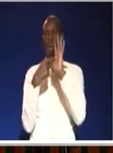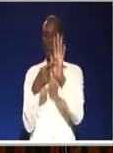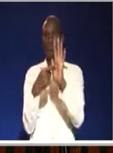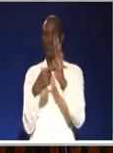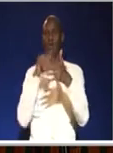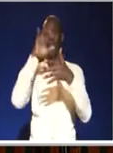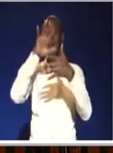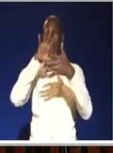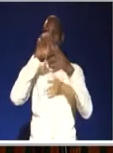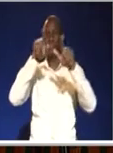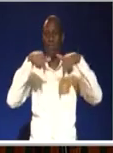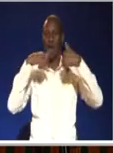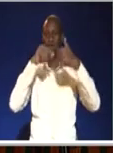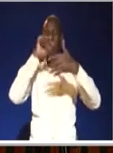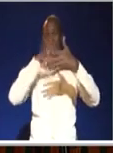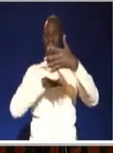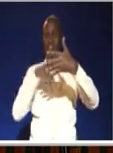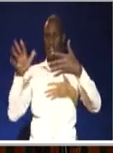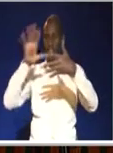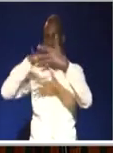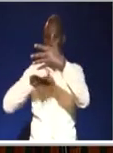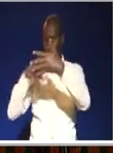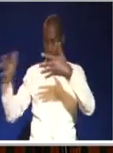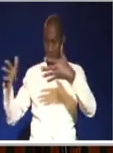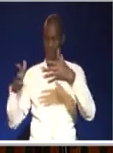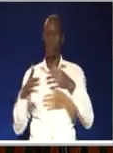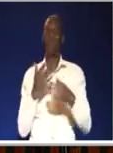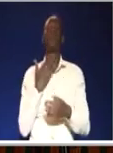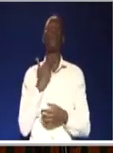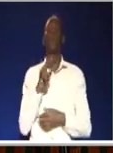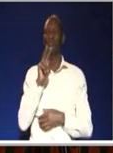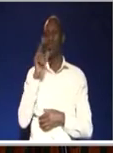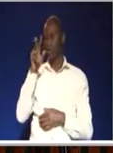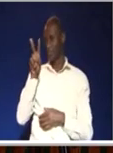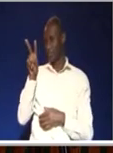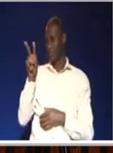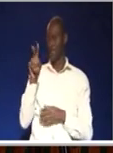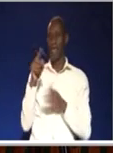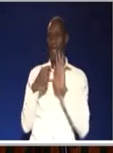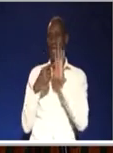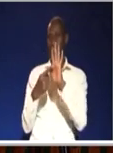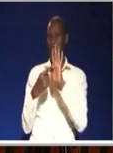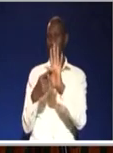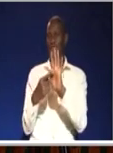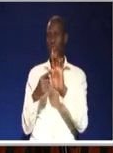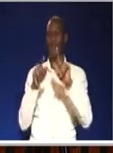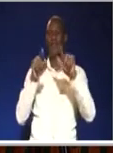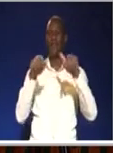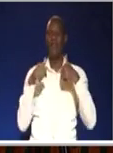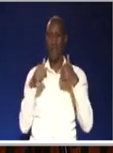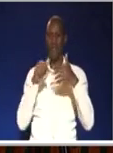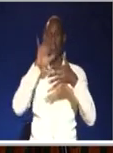schedule. I want us to look at an example of a demand